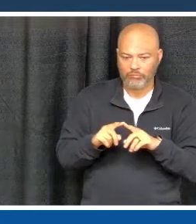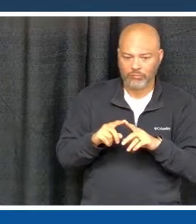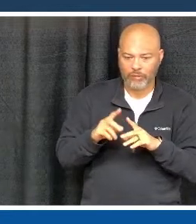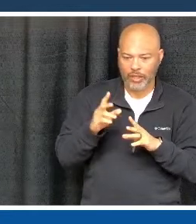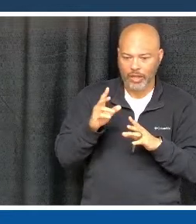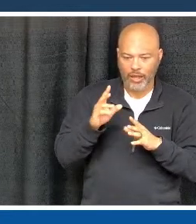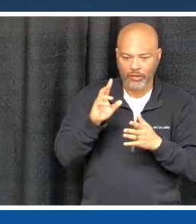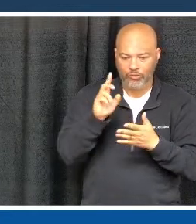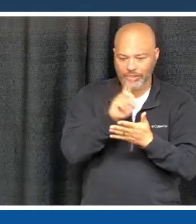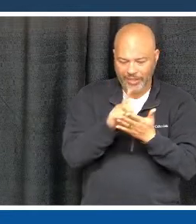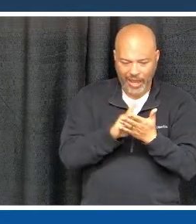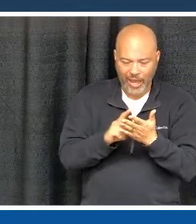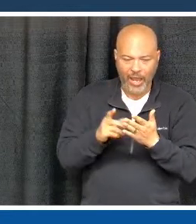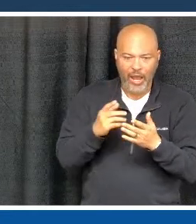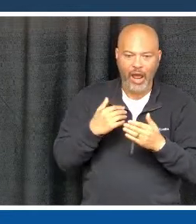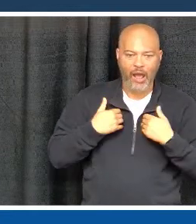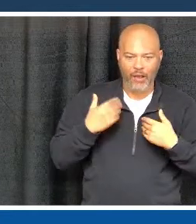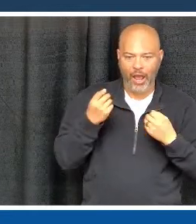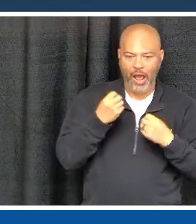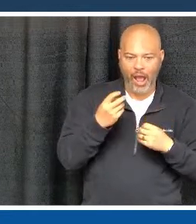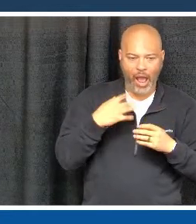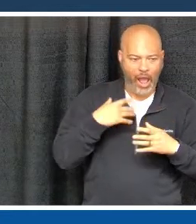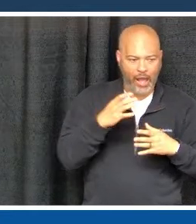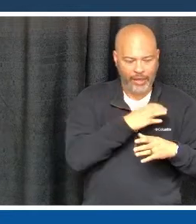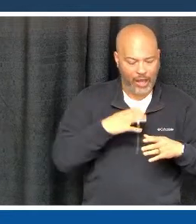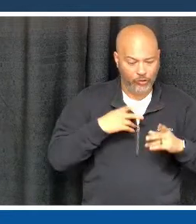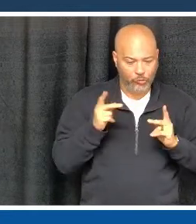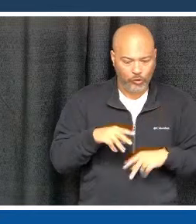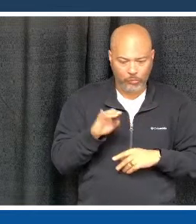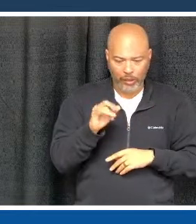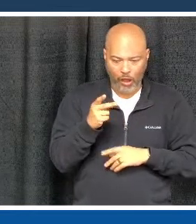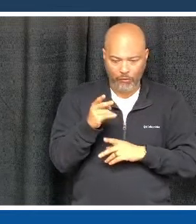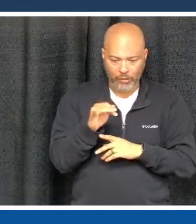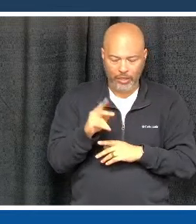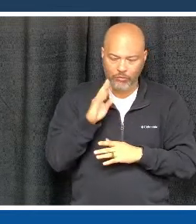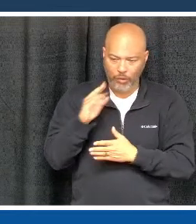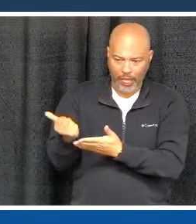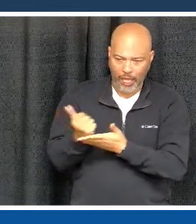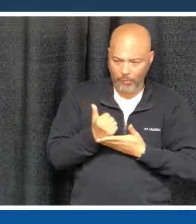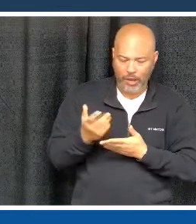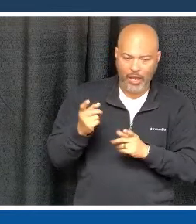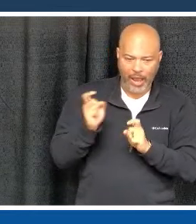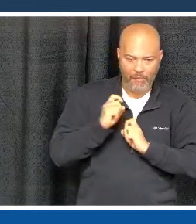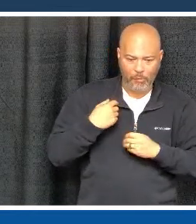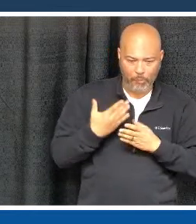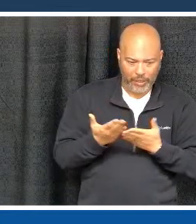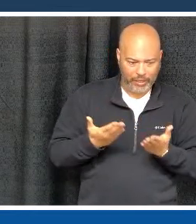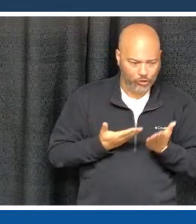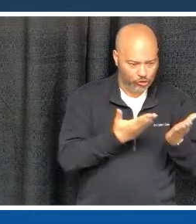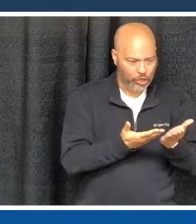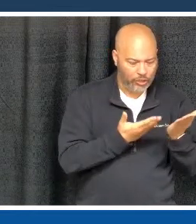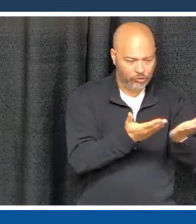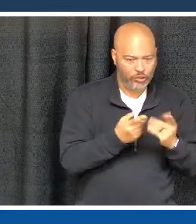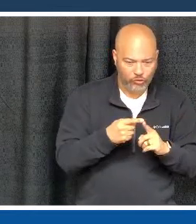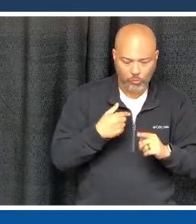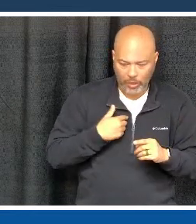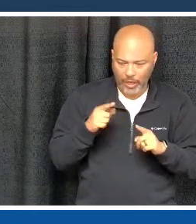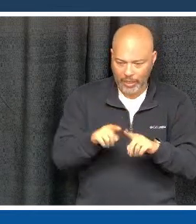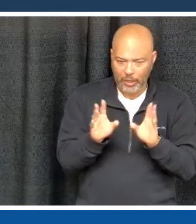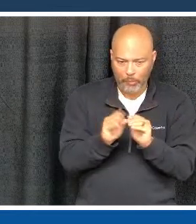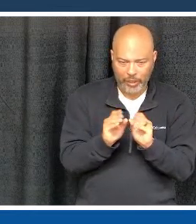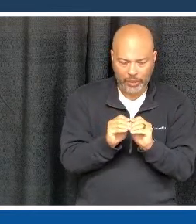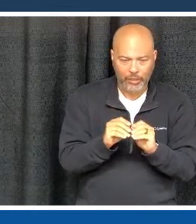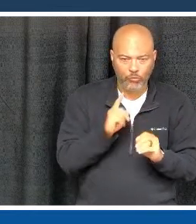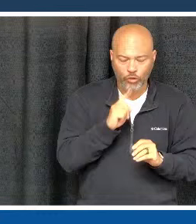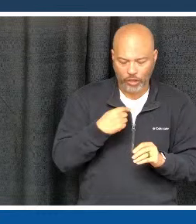I appreciate Councilperson McLaughlin, who's not here. She brought many suggestions at the committee, which